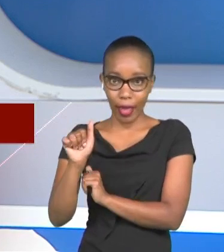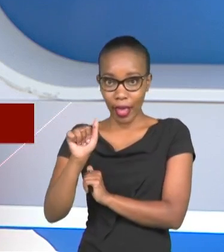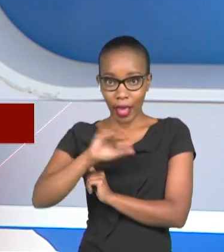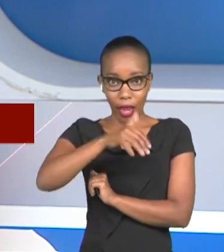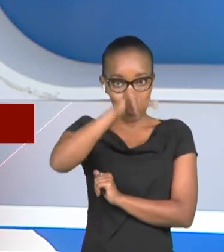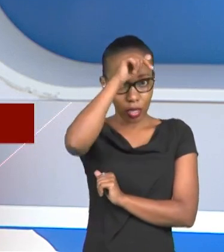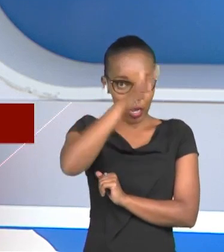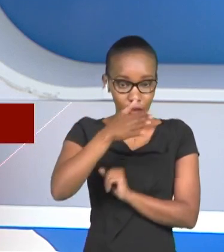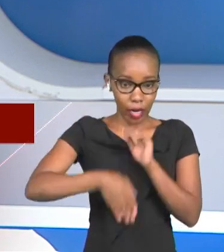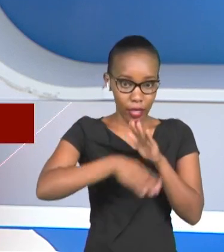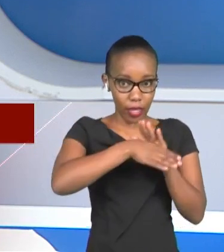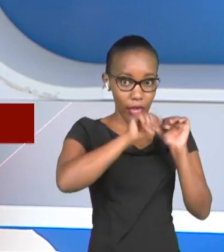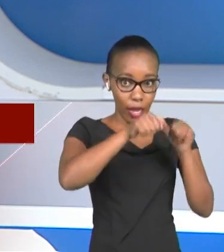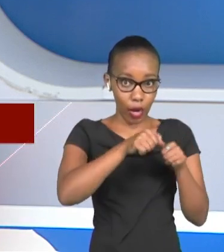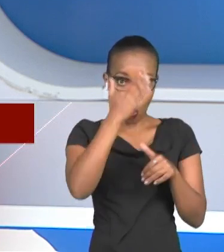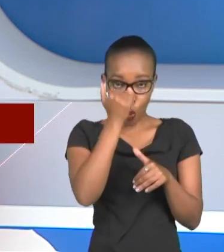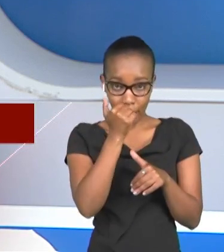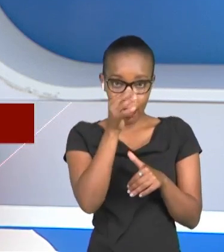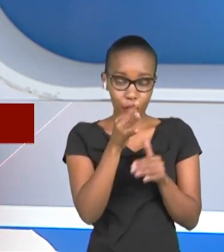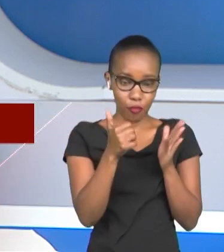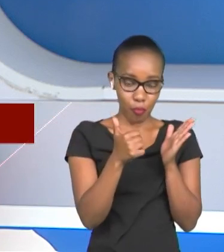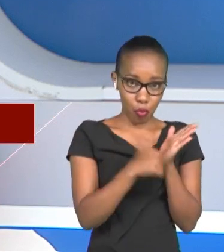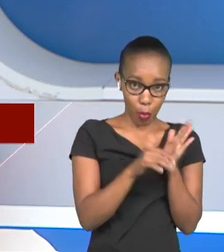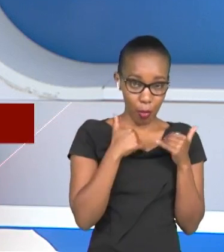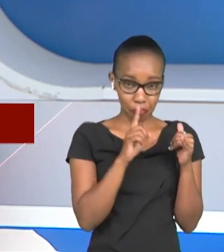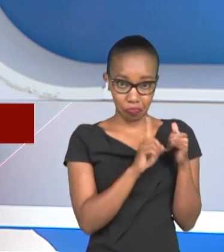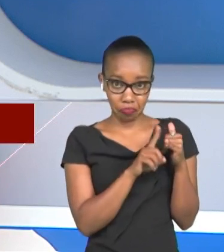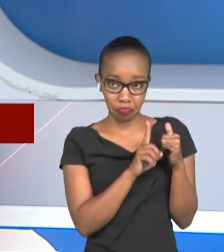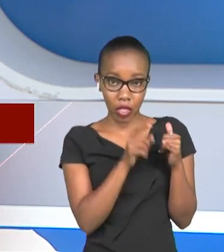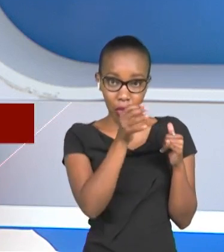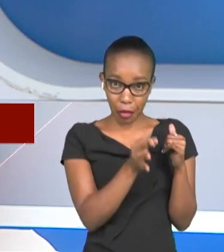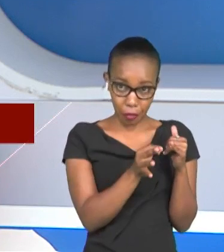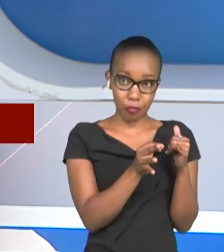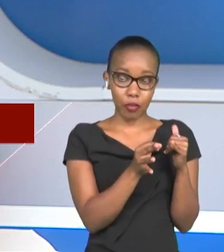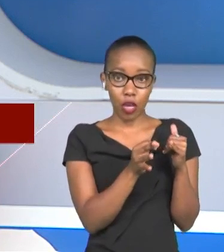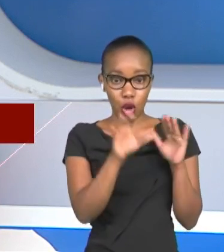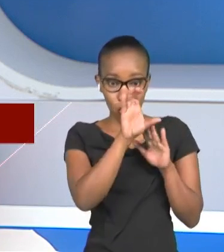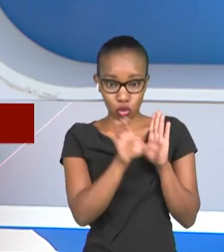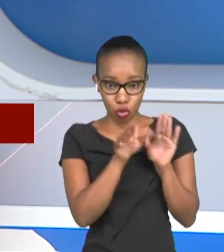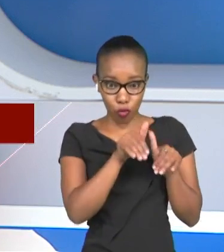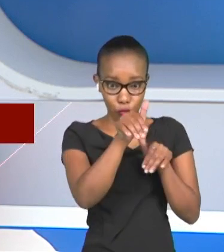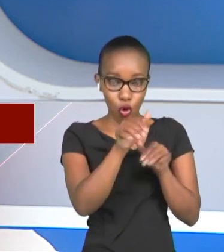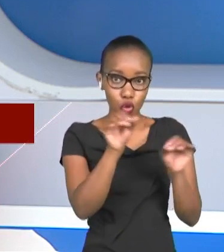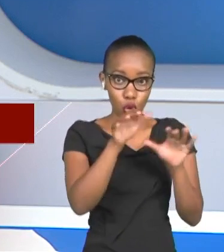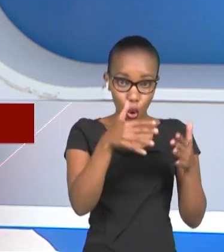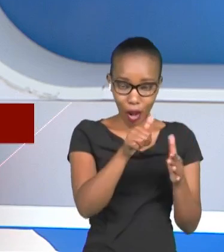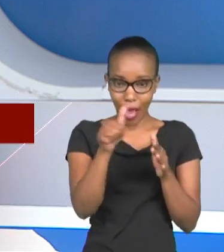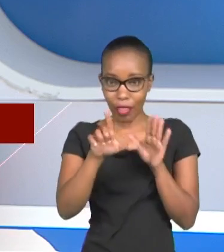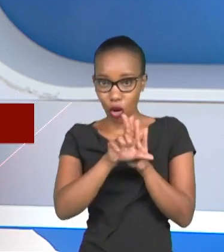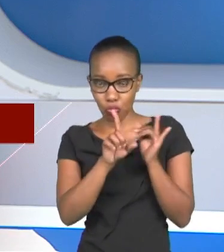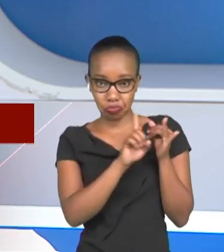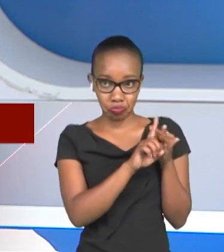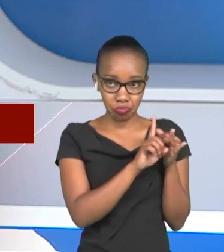from office on any of the following grounds. A. Gross violation of this Constitution or any other law.